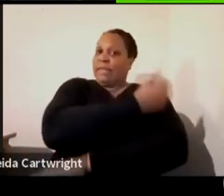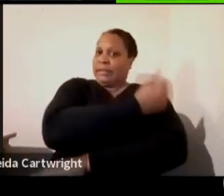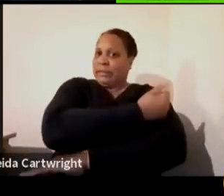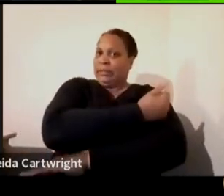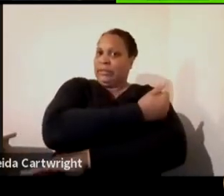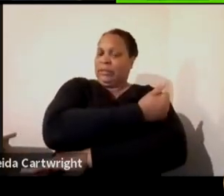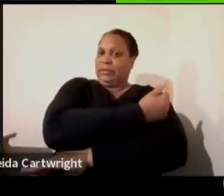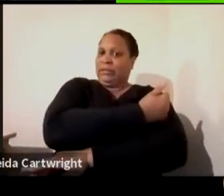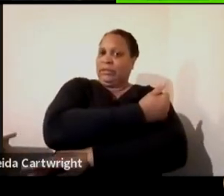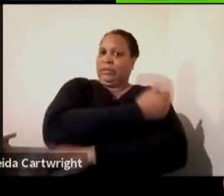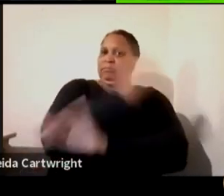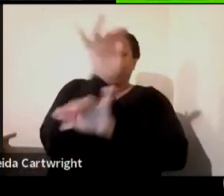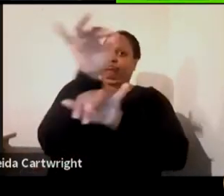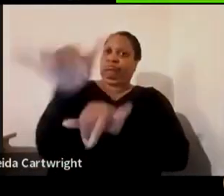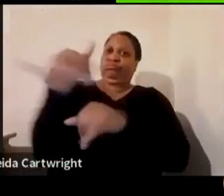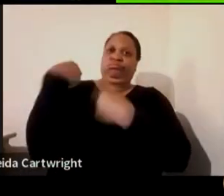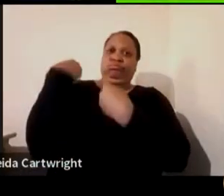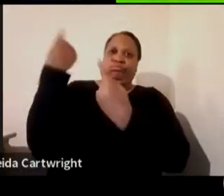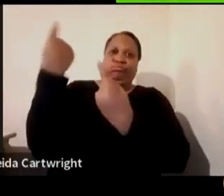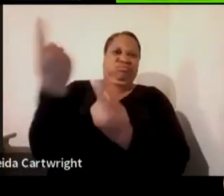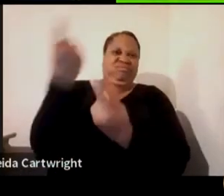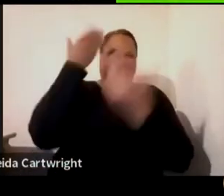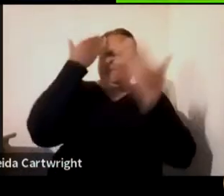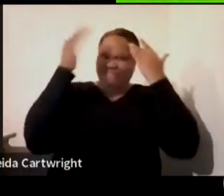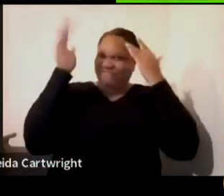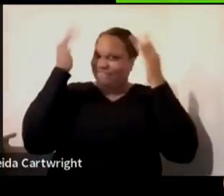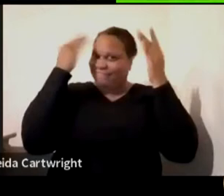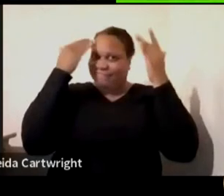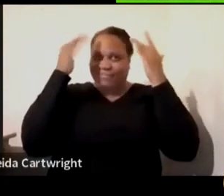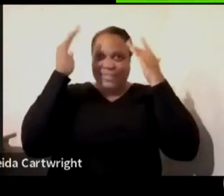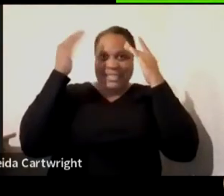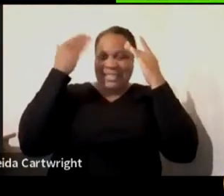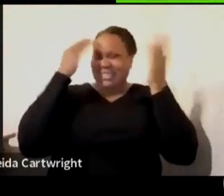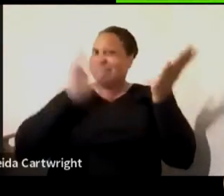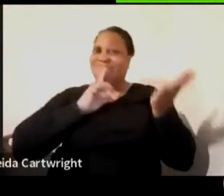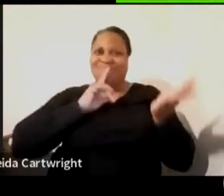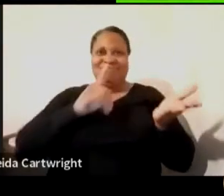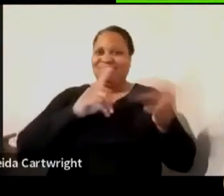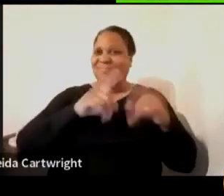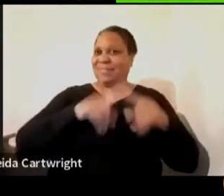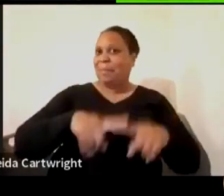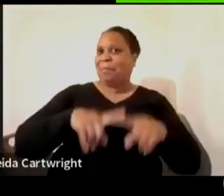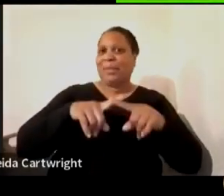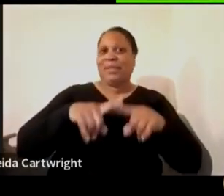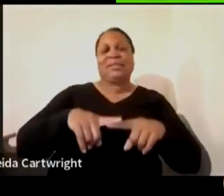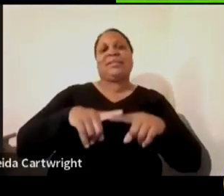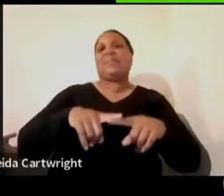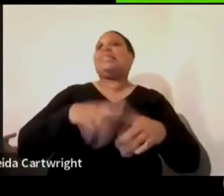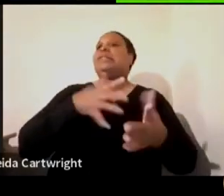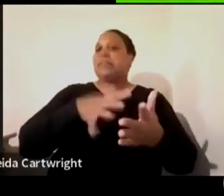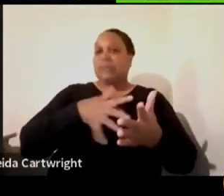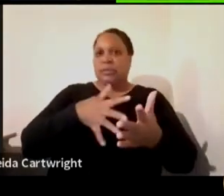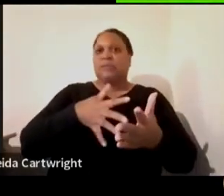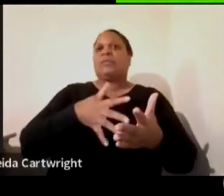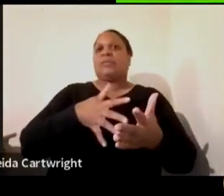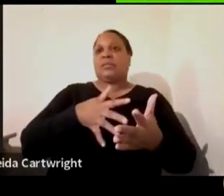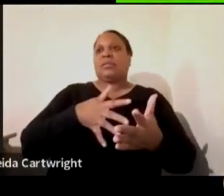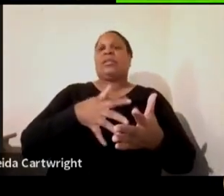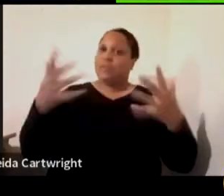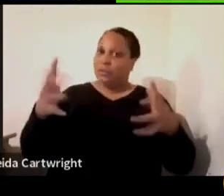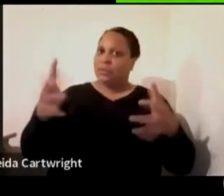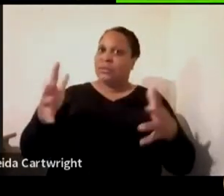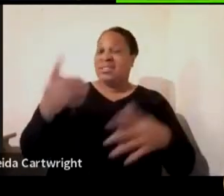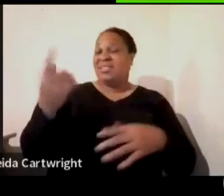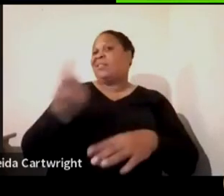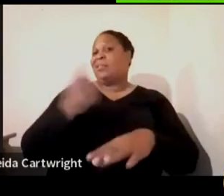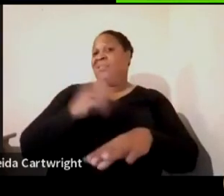lasts an unclear duration. That's one of the unknowns based on the study that's been done, and only time